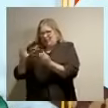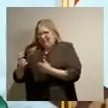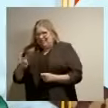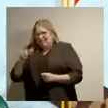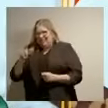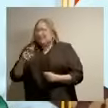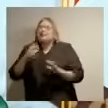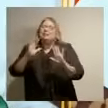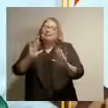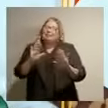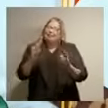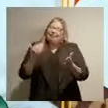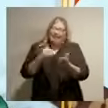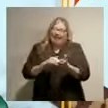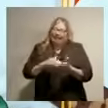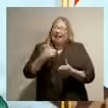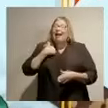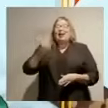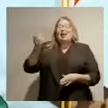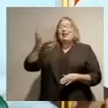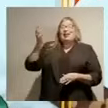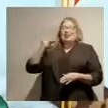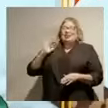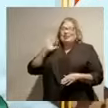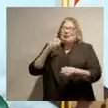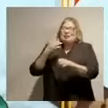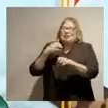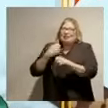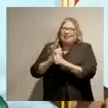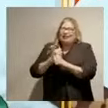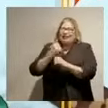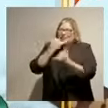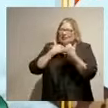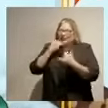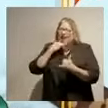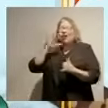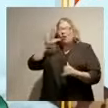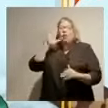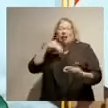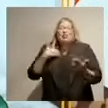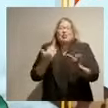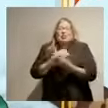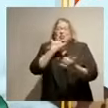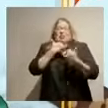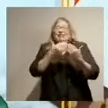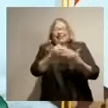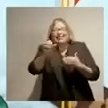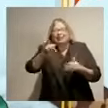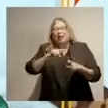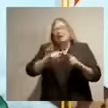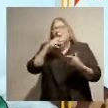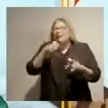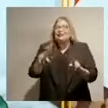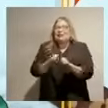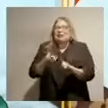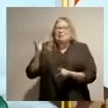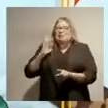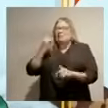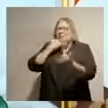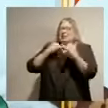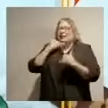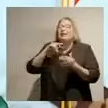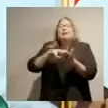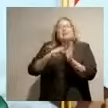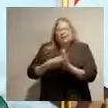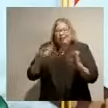I used to make. I'm going to make new mistakes, but I don't want to make the same mistakes that I used to make of saying anything more would be imprudent at